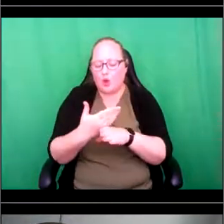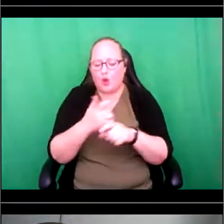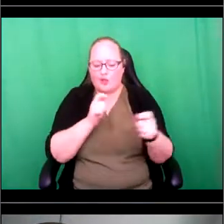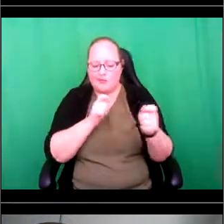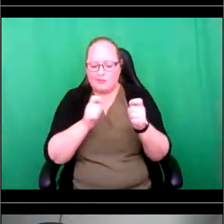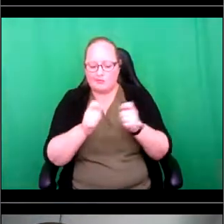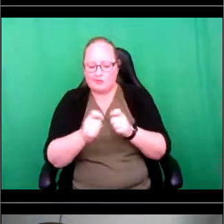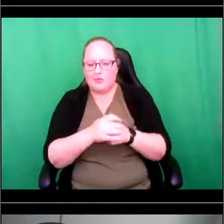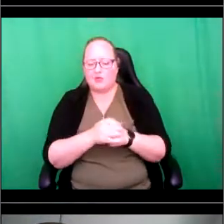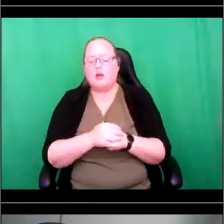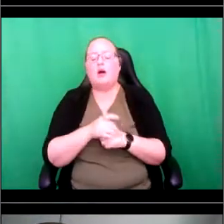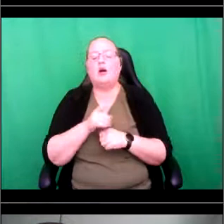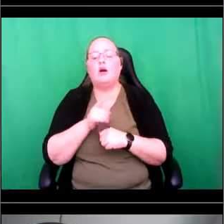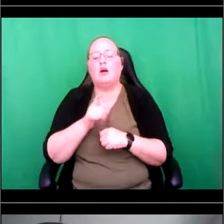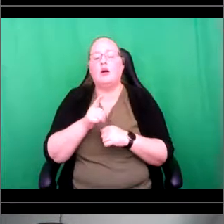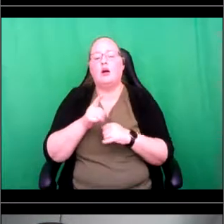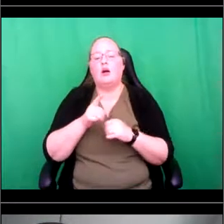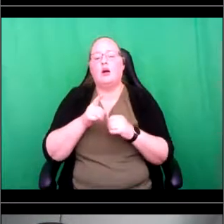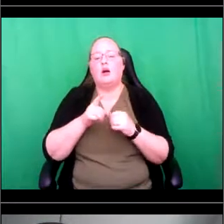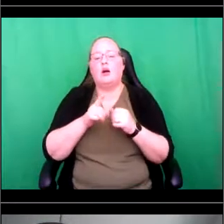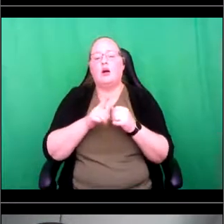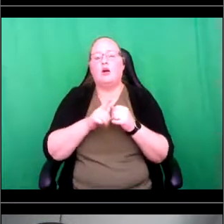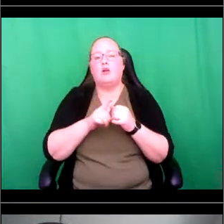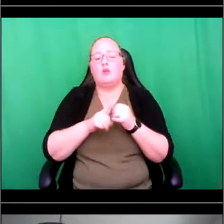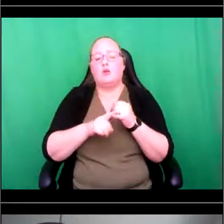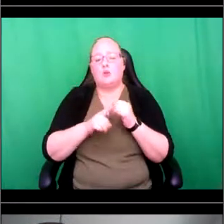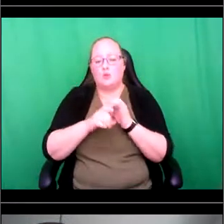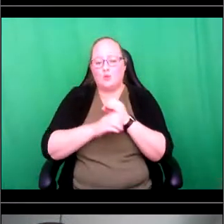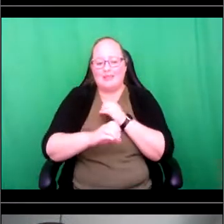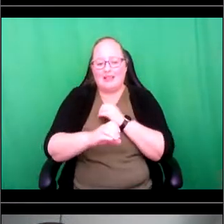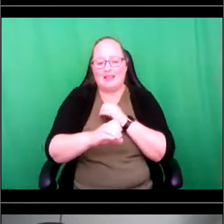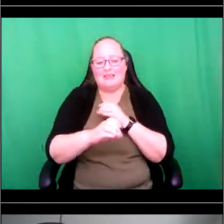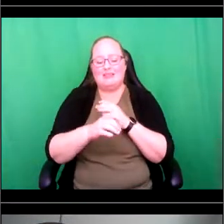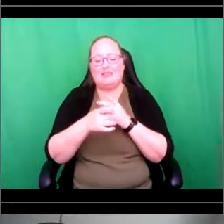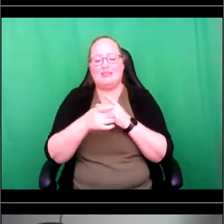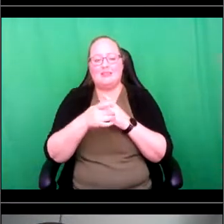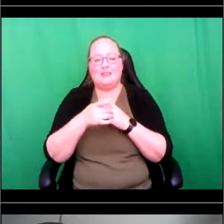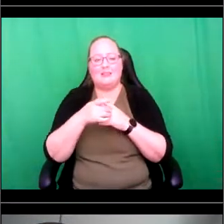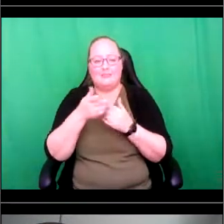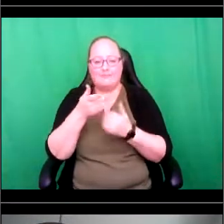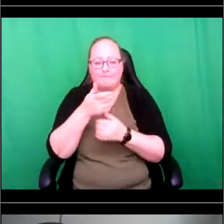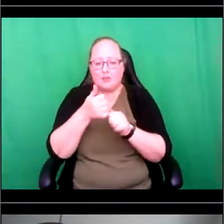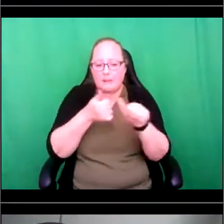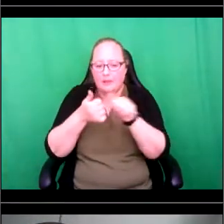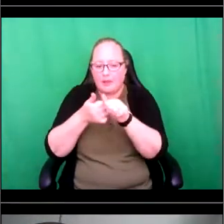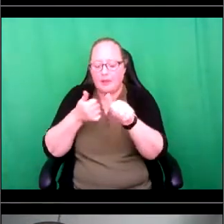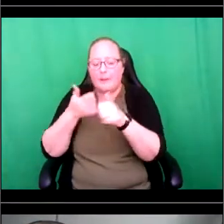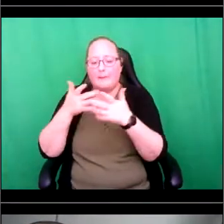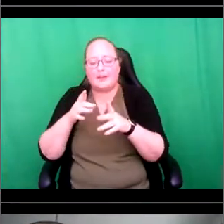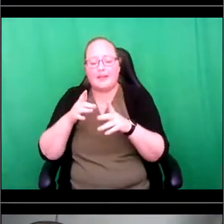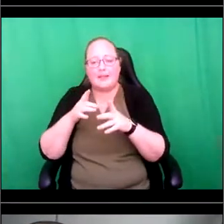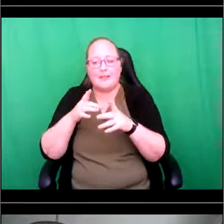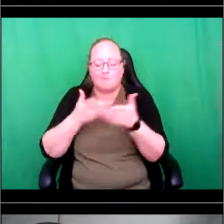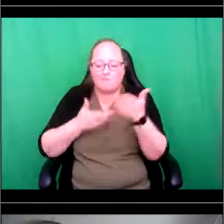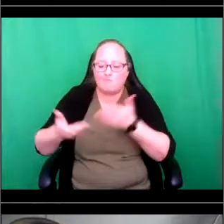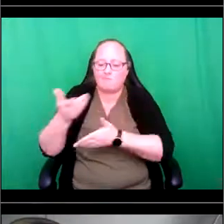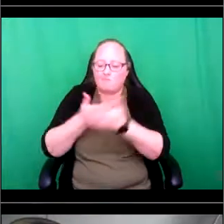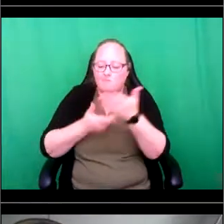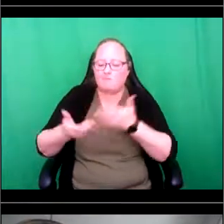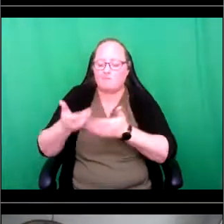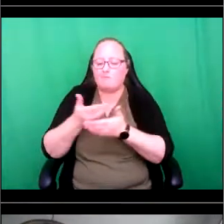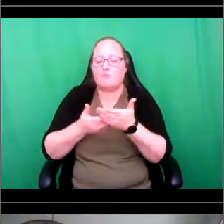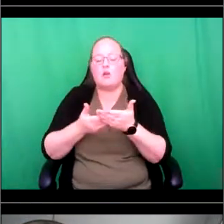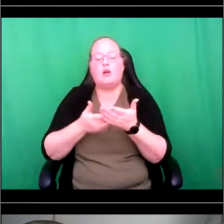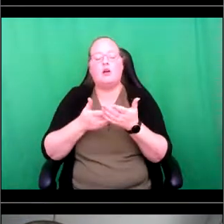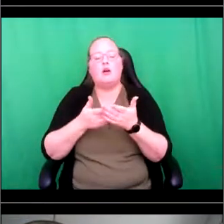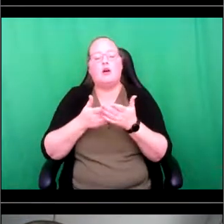with the utility stakeholders and feedback from residents, we've been able to remove Church Lane and also North